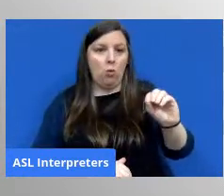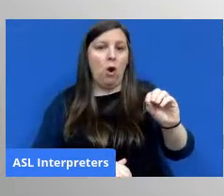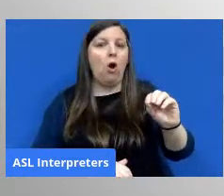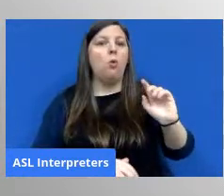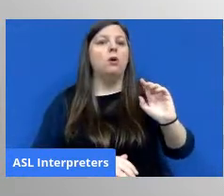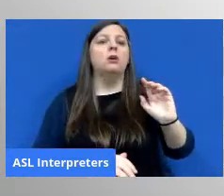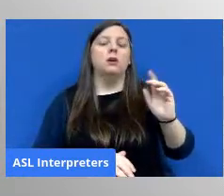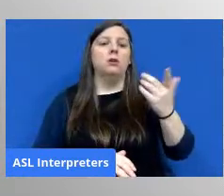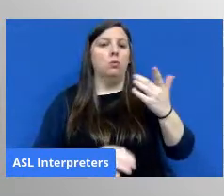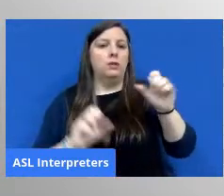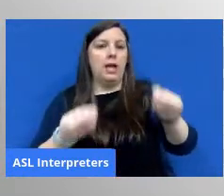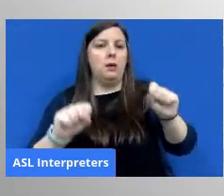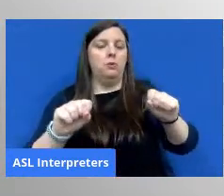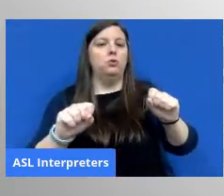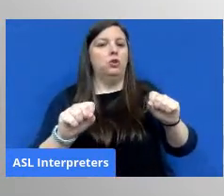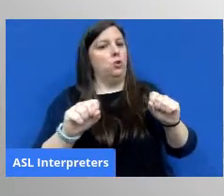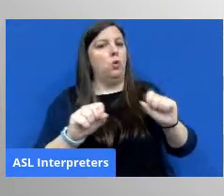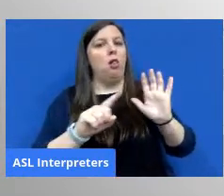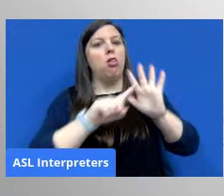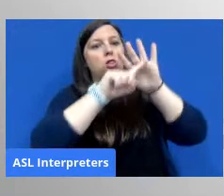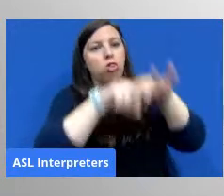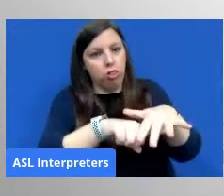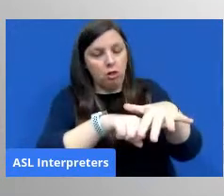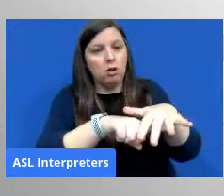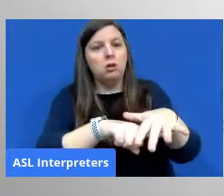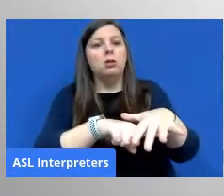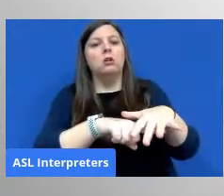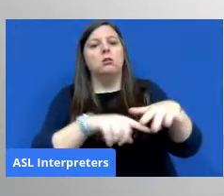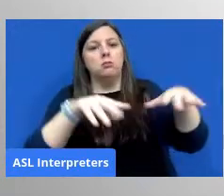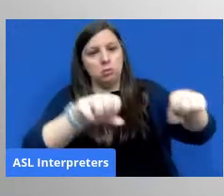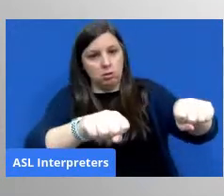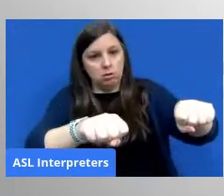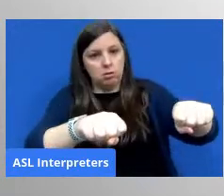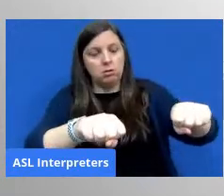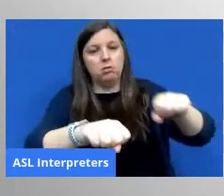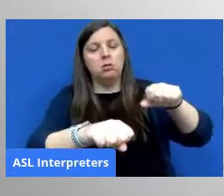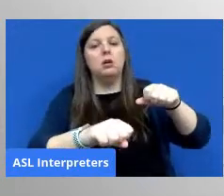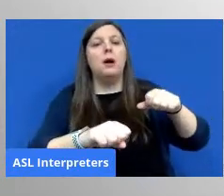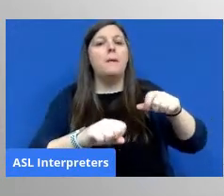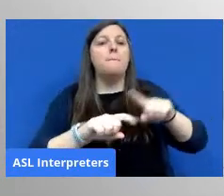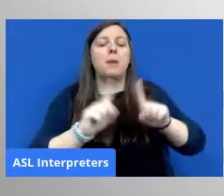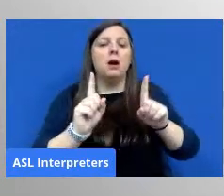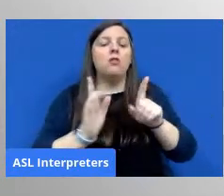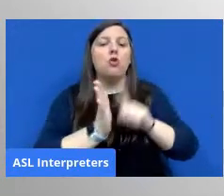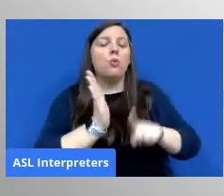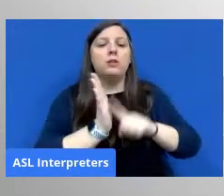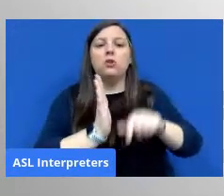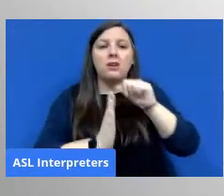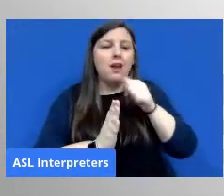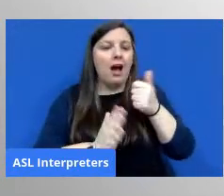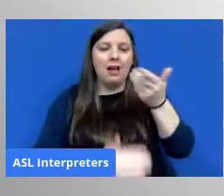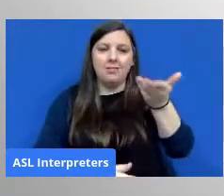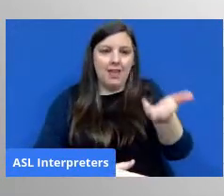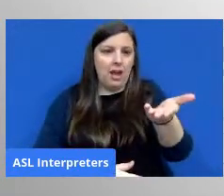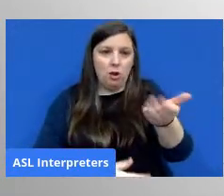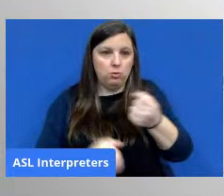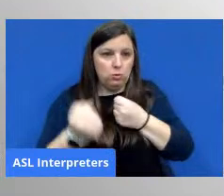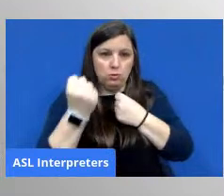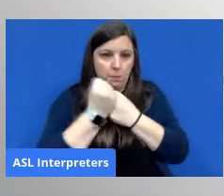down. But the research is just not there to justify, in my opinion,